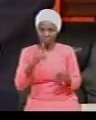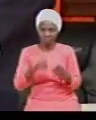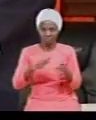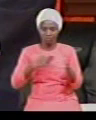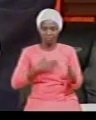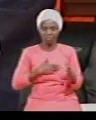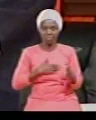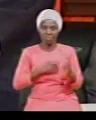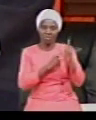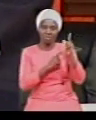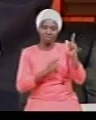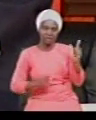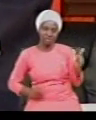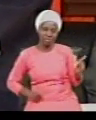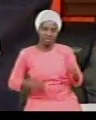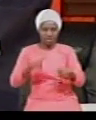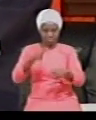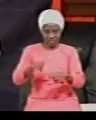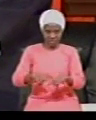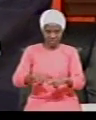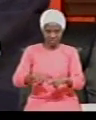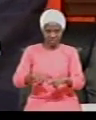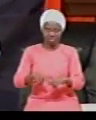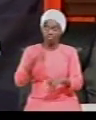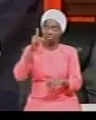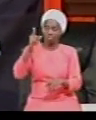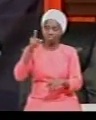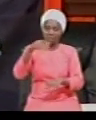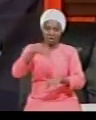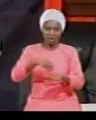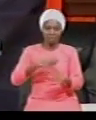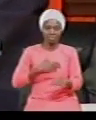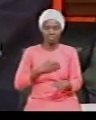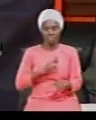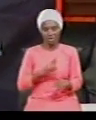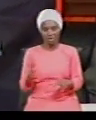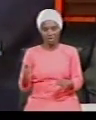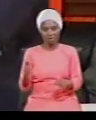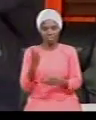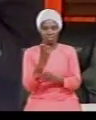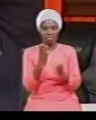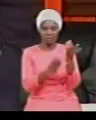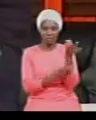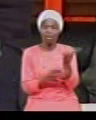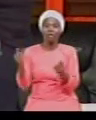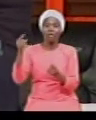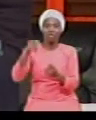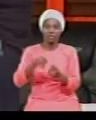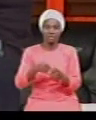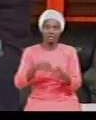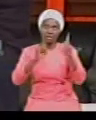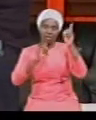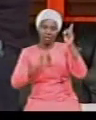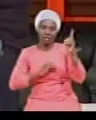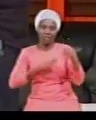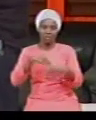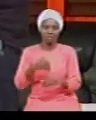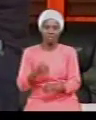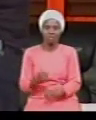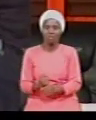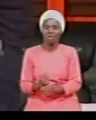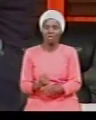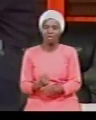my Lord, sit thou at my right hand until I